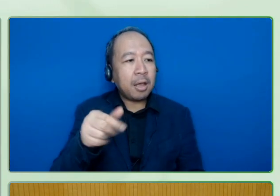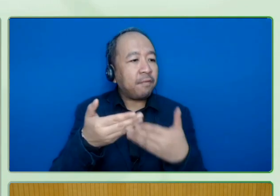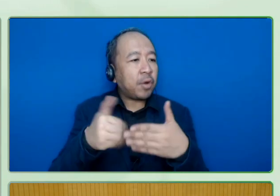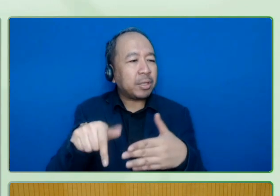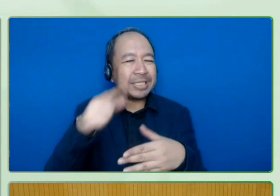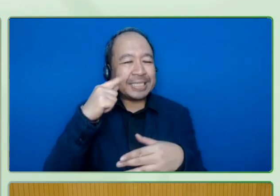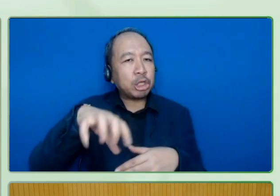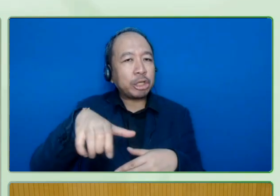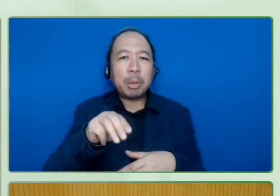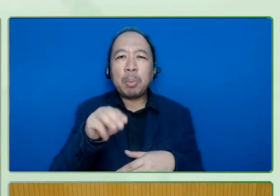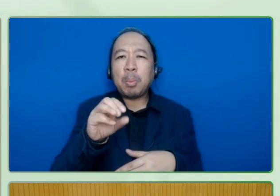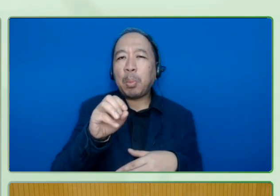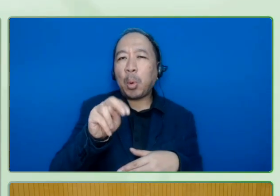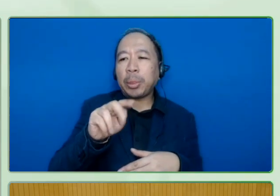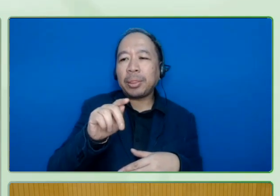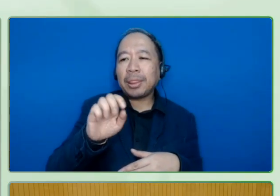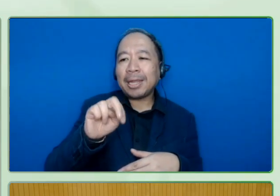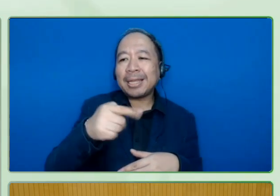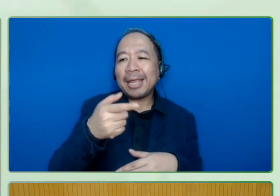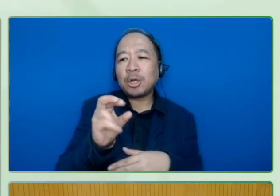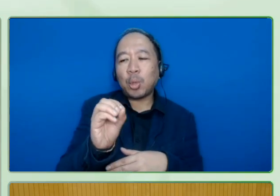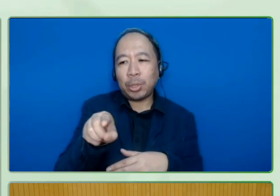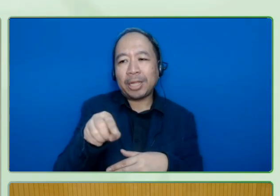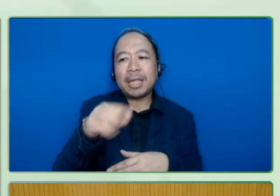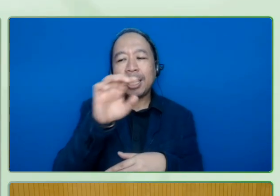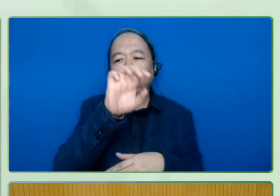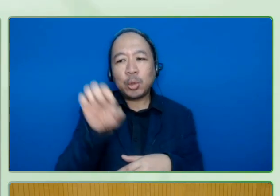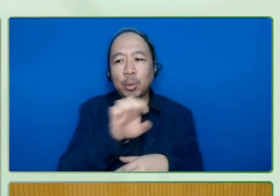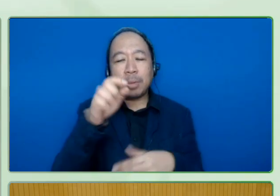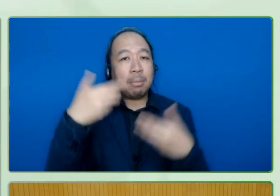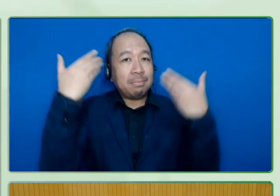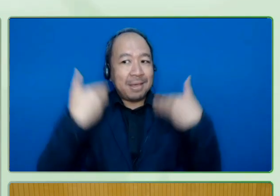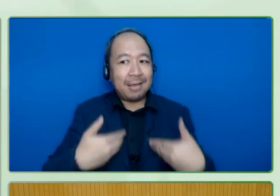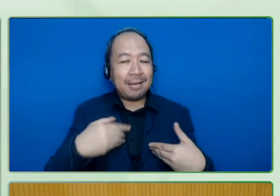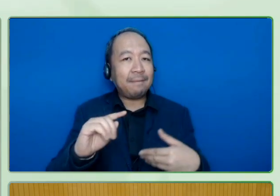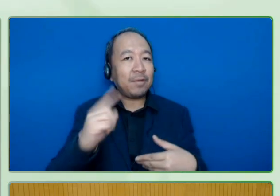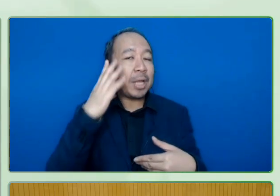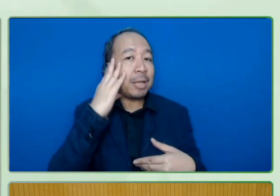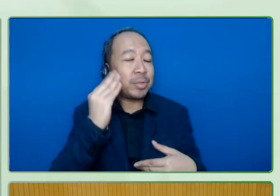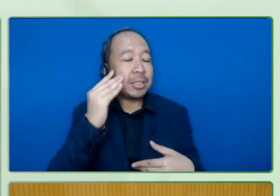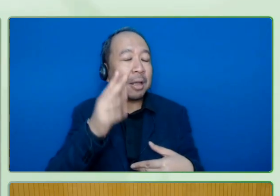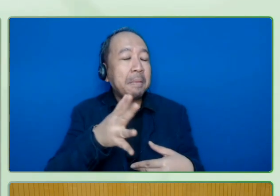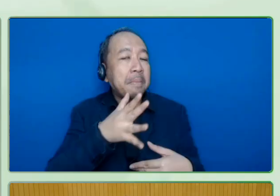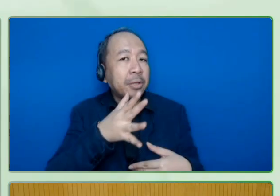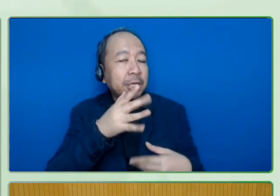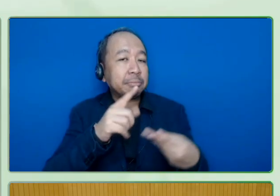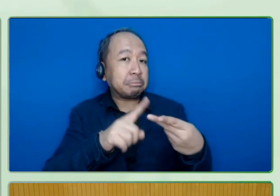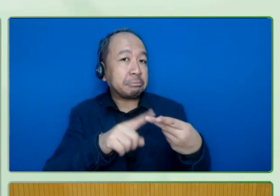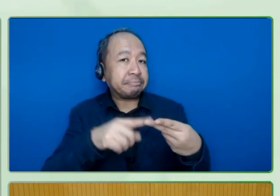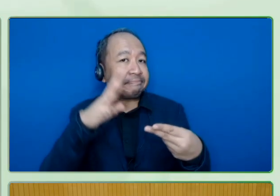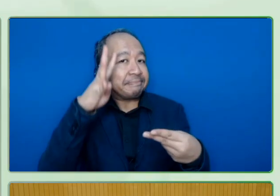Europe. And I'm here standing today as a mother, firstly as a mother, then as an innovator.